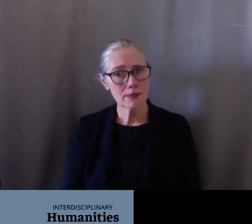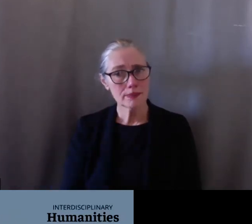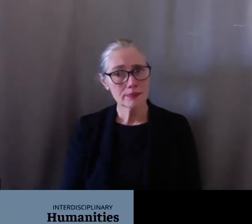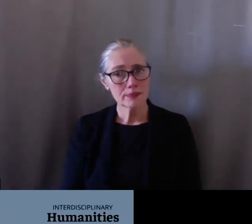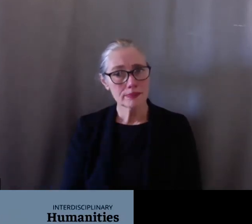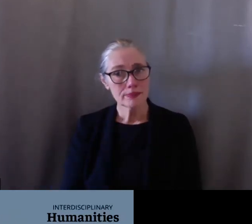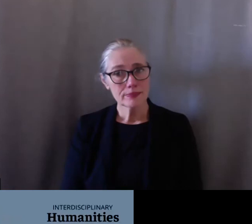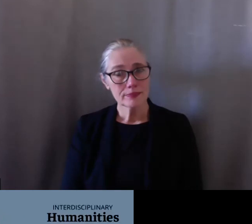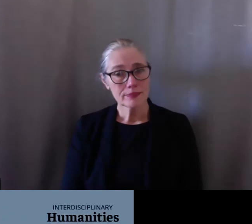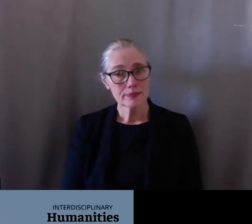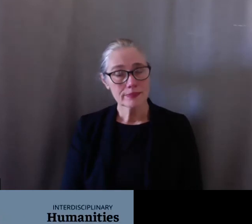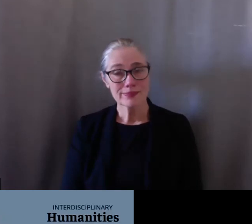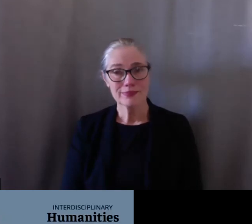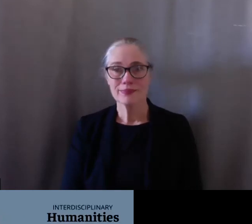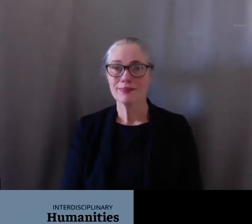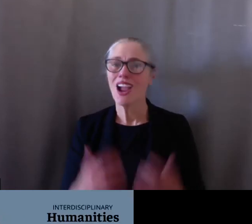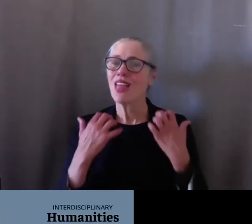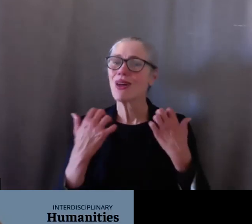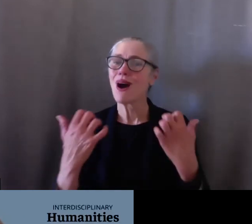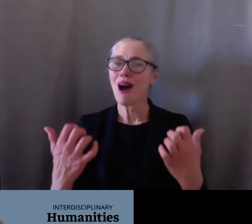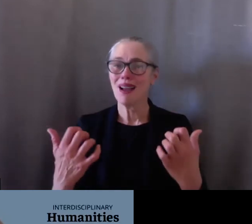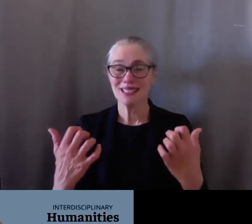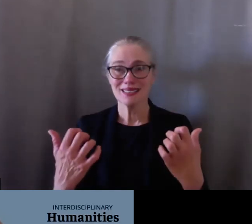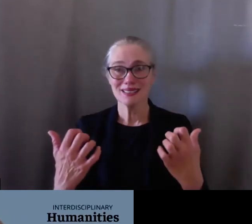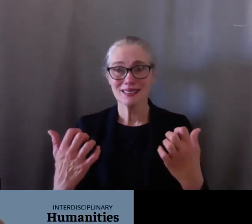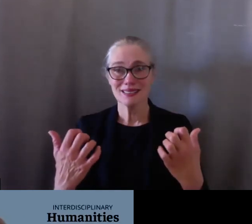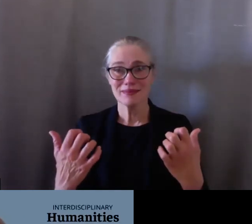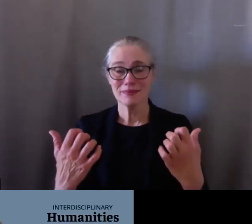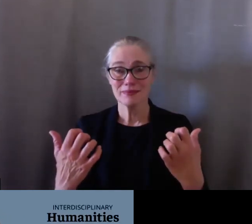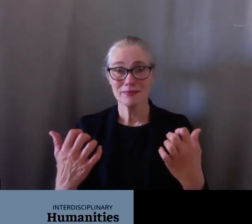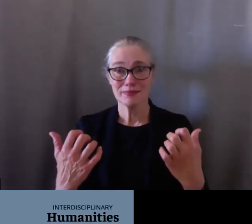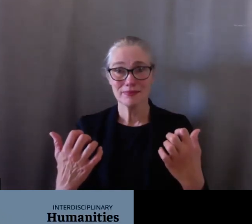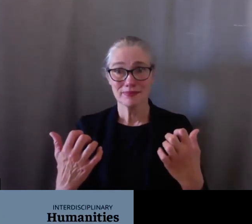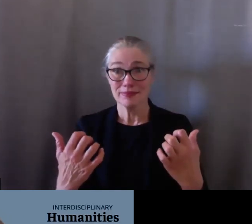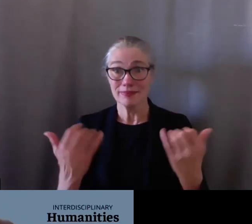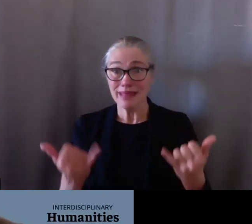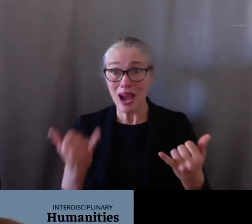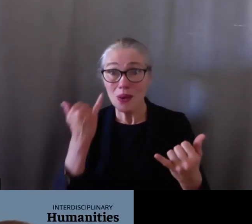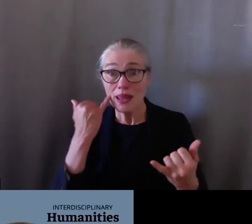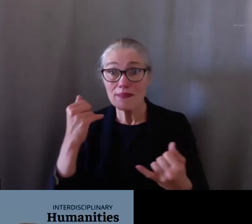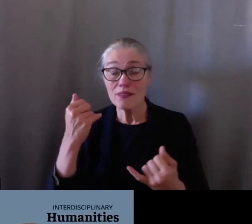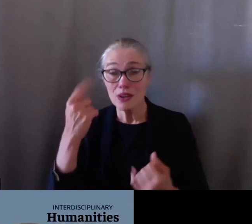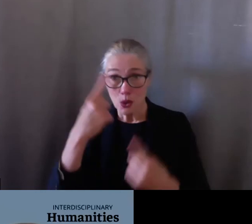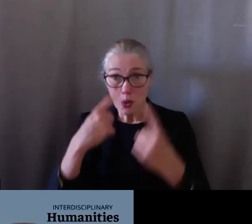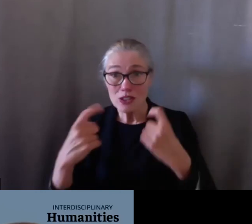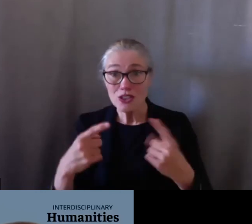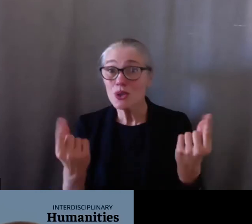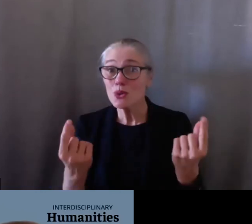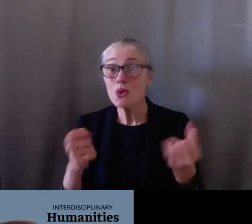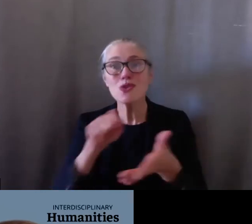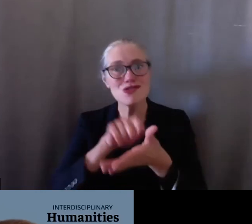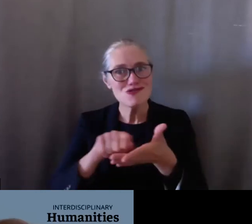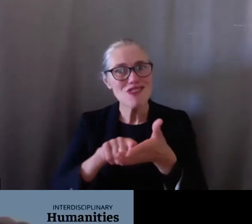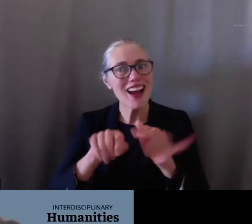An audience member has thanked you for your reflections on the parallels between 1860 and